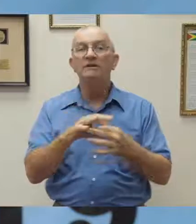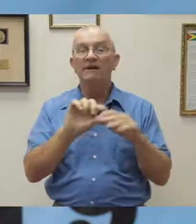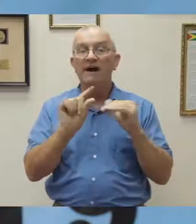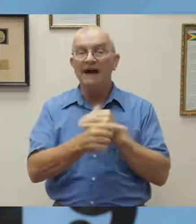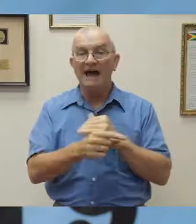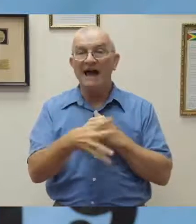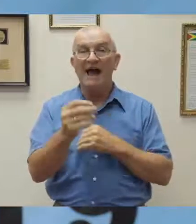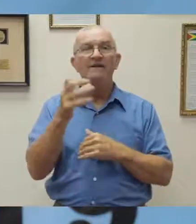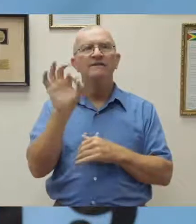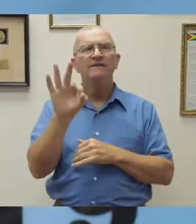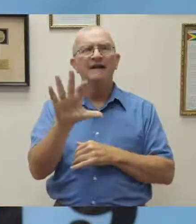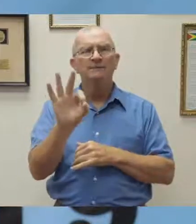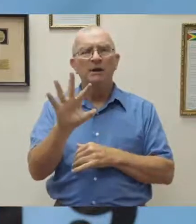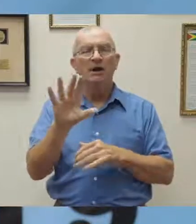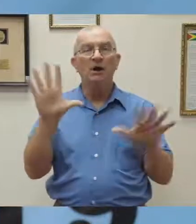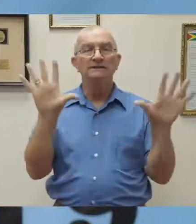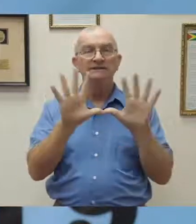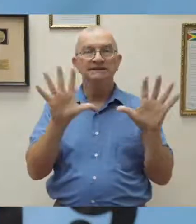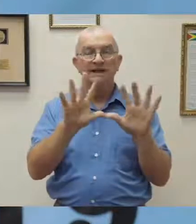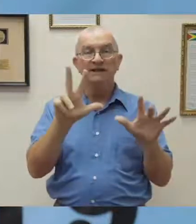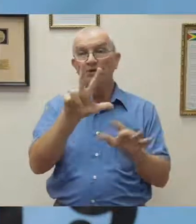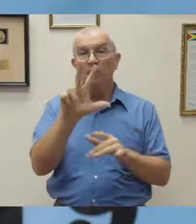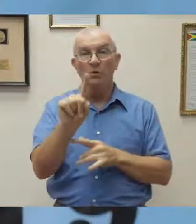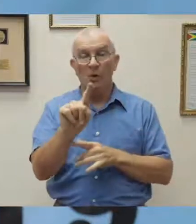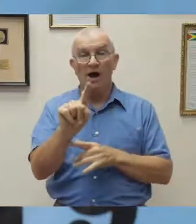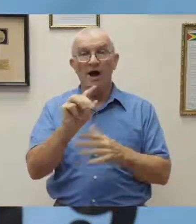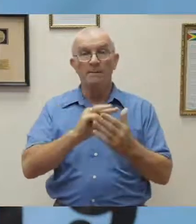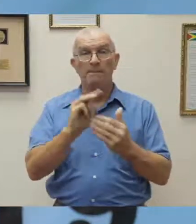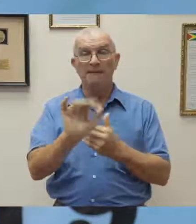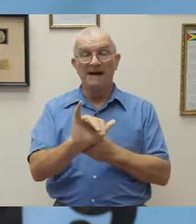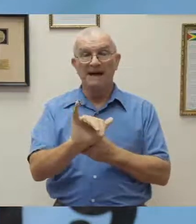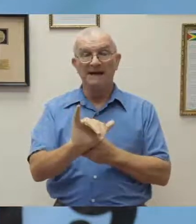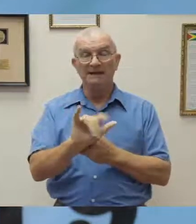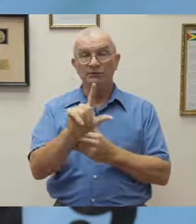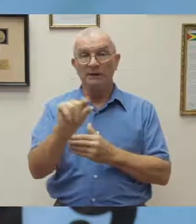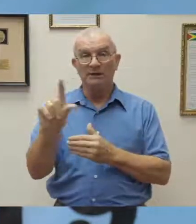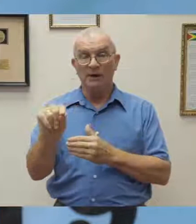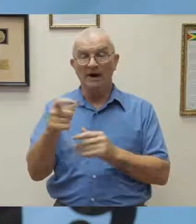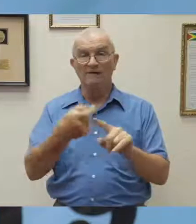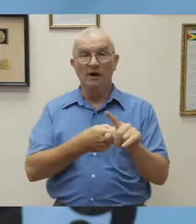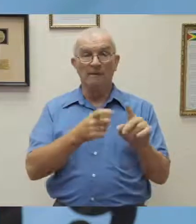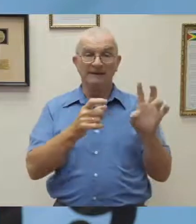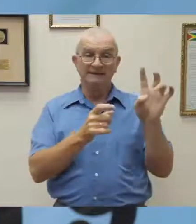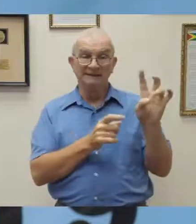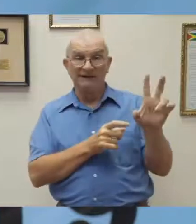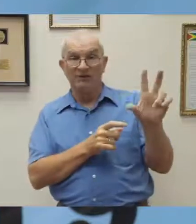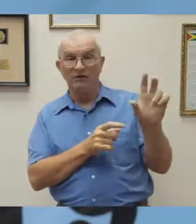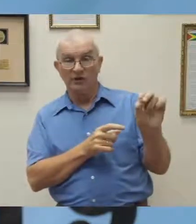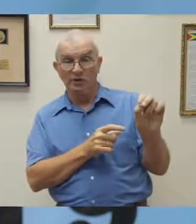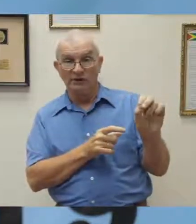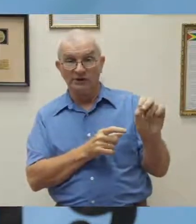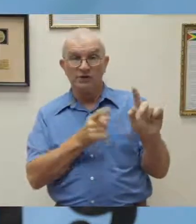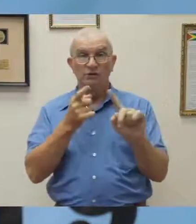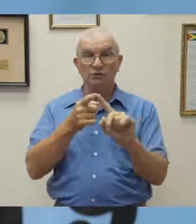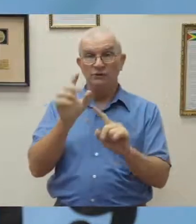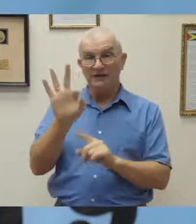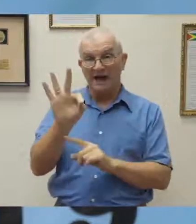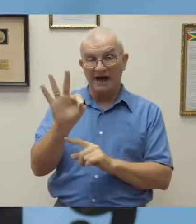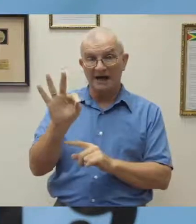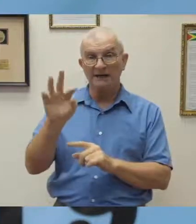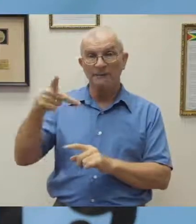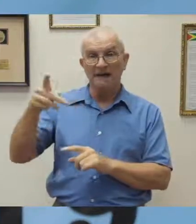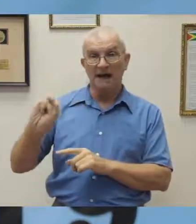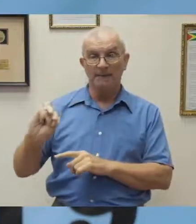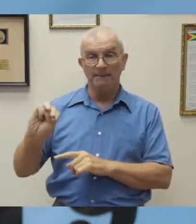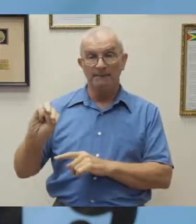May, 2020, from 7:30 to 9 p.m. to a virtual concert,